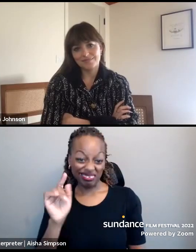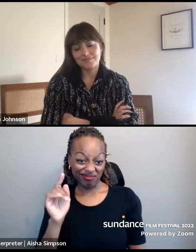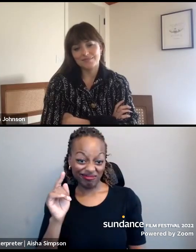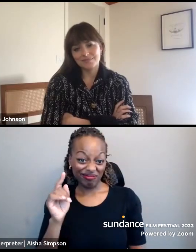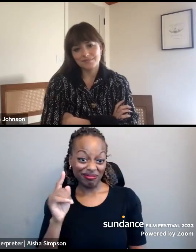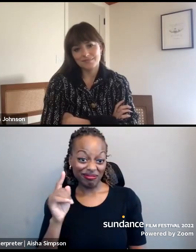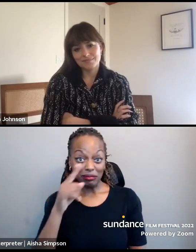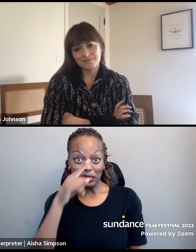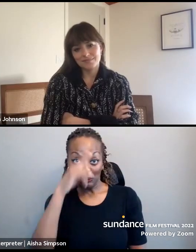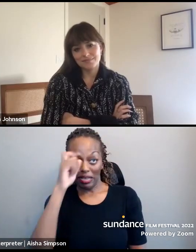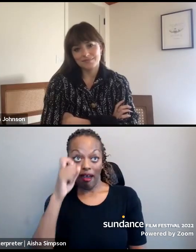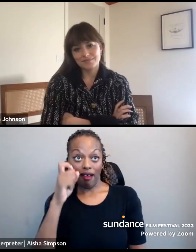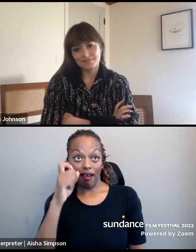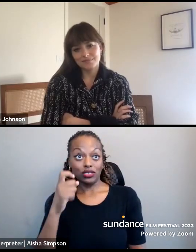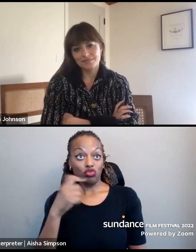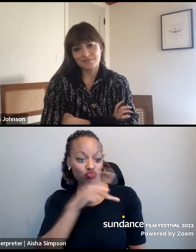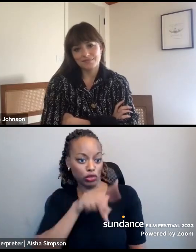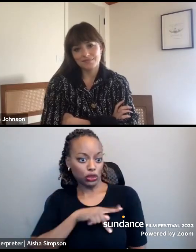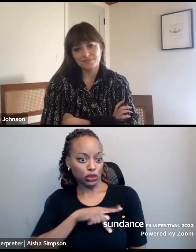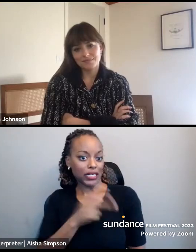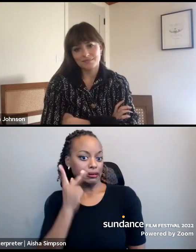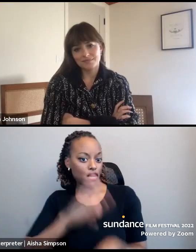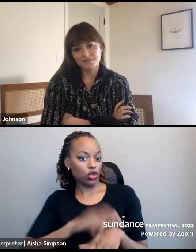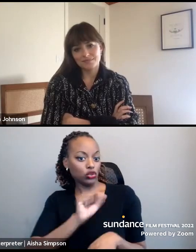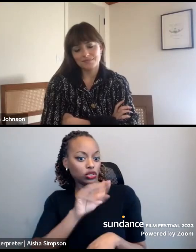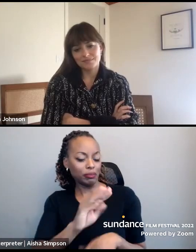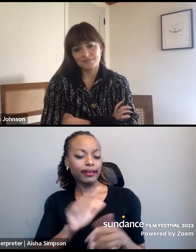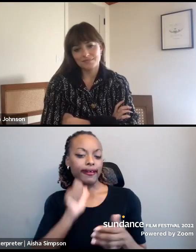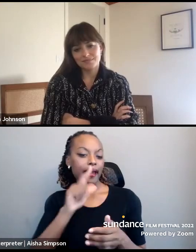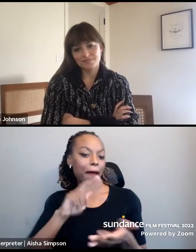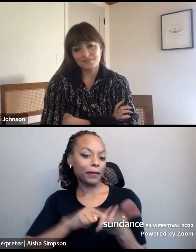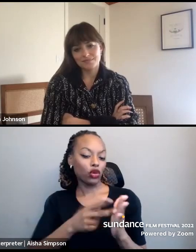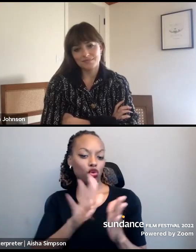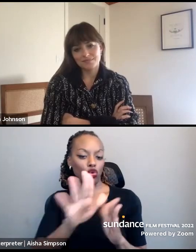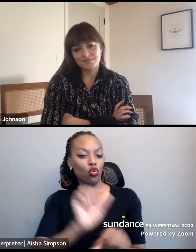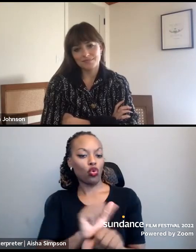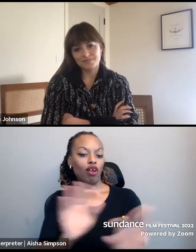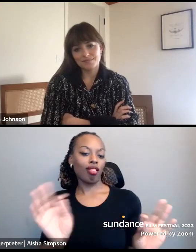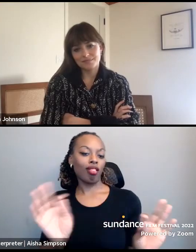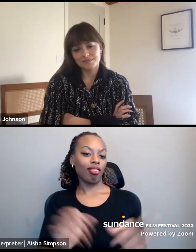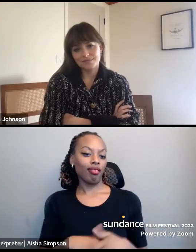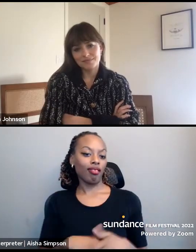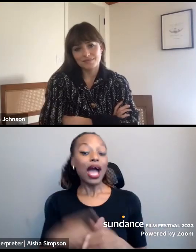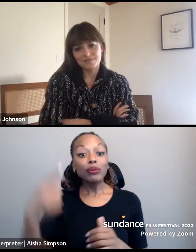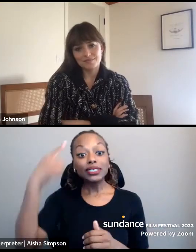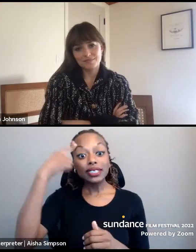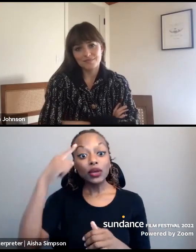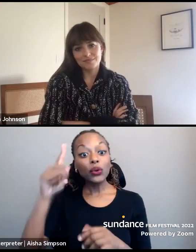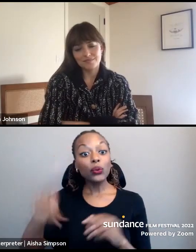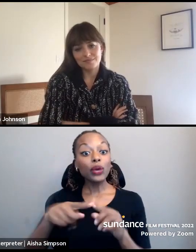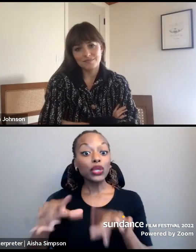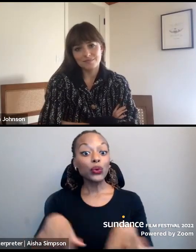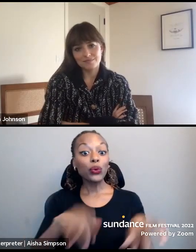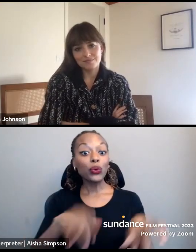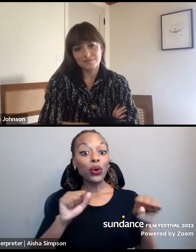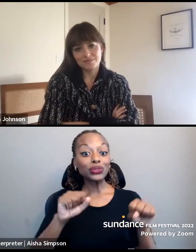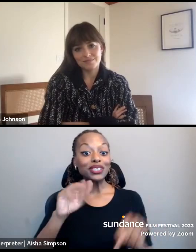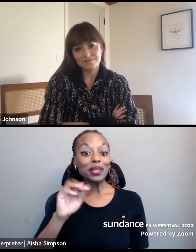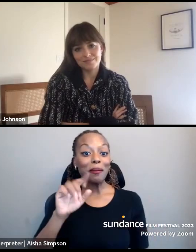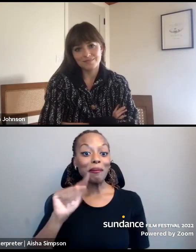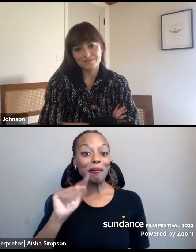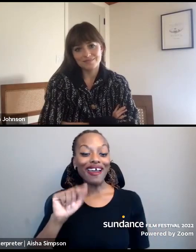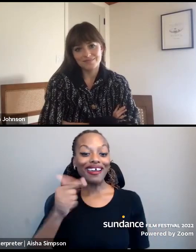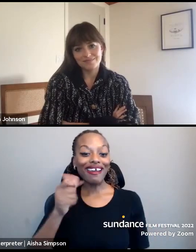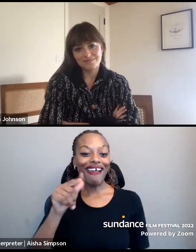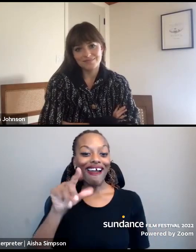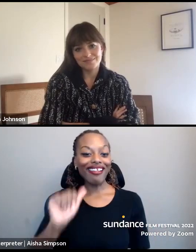work isn't serious, right? You know, I was thinking about this when you hosted the Met Gala, which you were undeniably the star of last year. Oh,